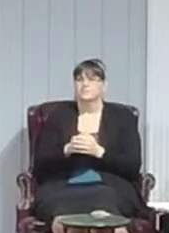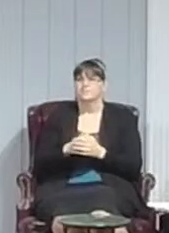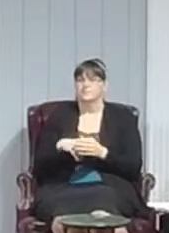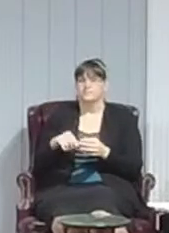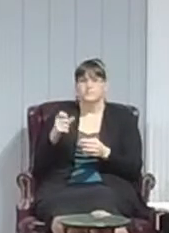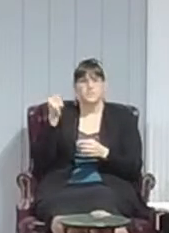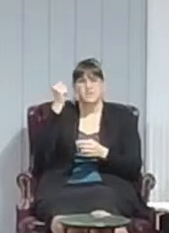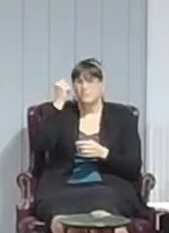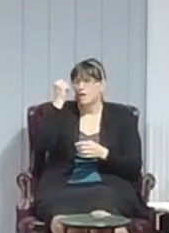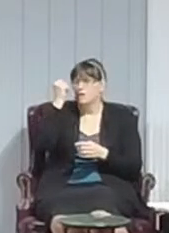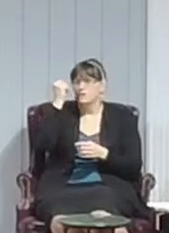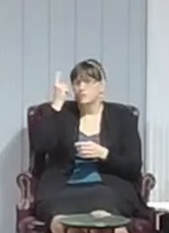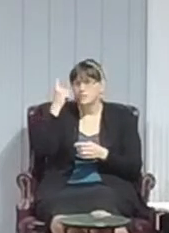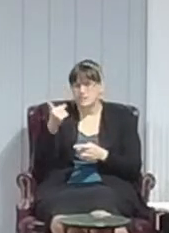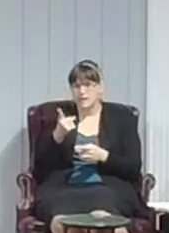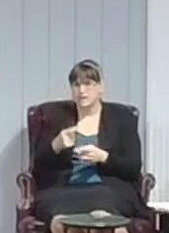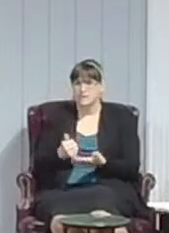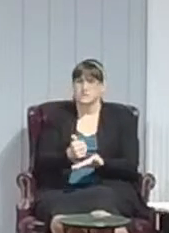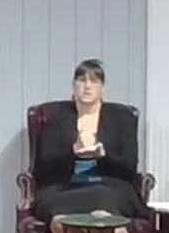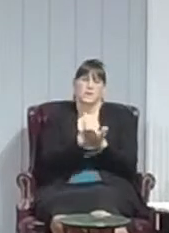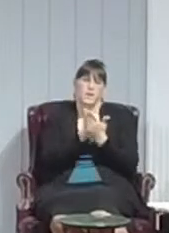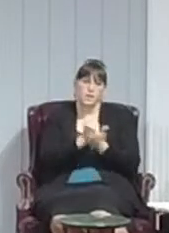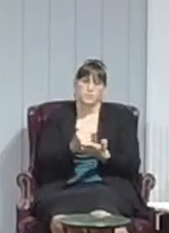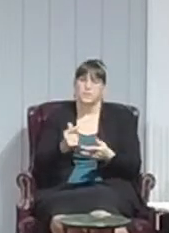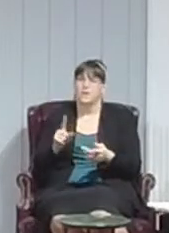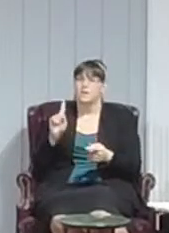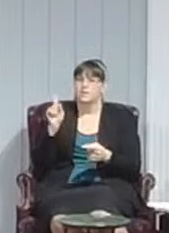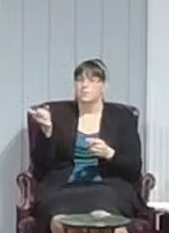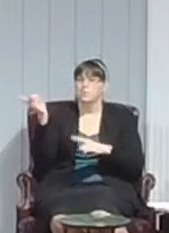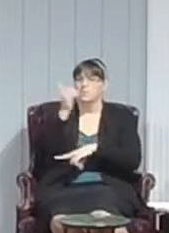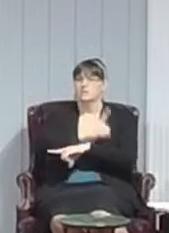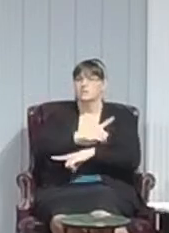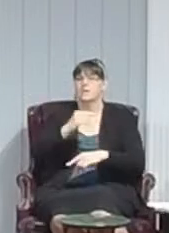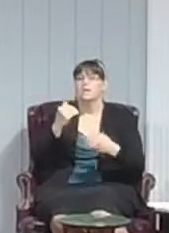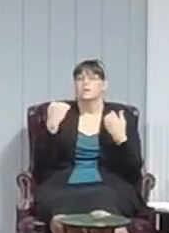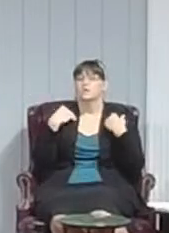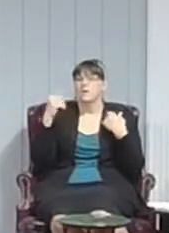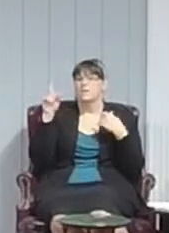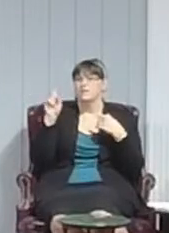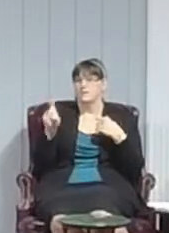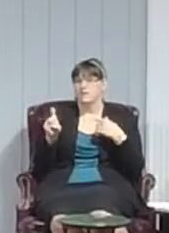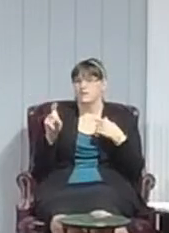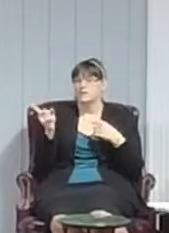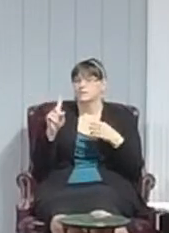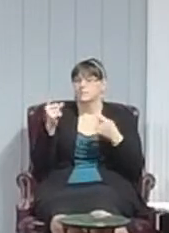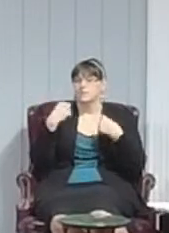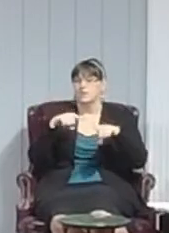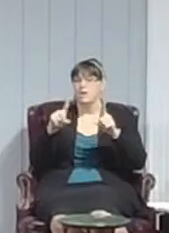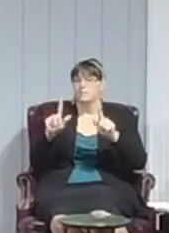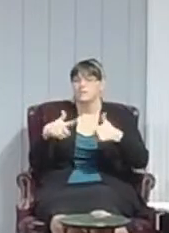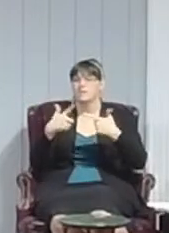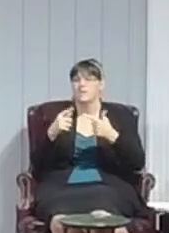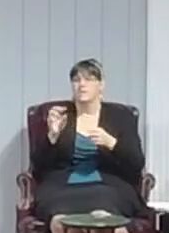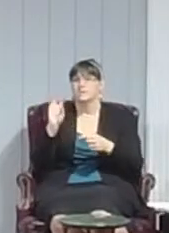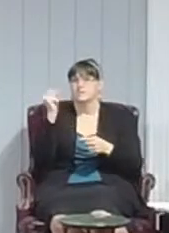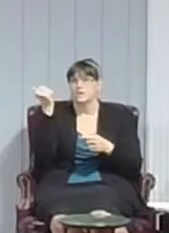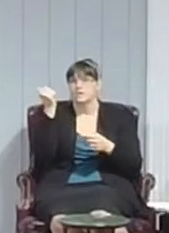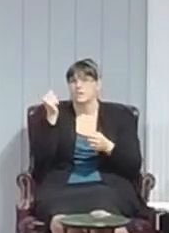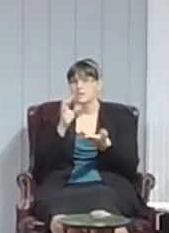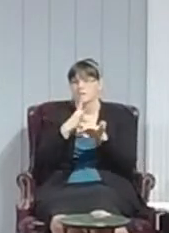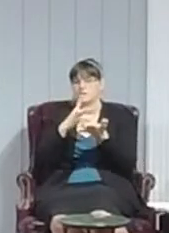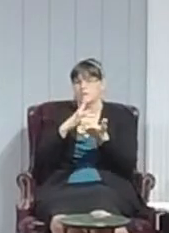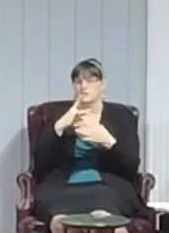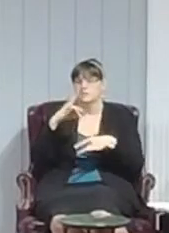I don't understand most of it, I don't get any of it. And then one day what will happen is you'll have a need, something will happen in your life, and all of a sudden the Spirit of God